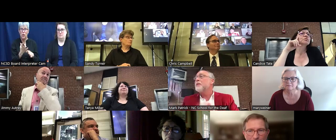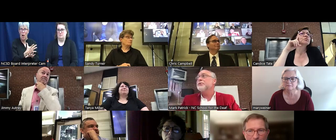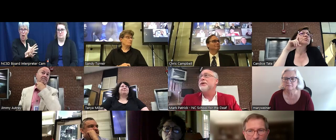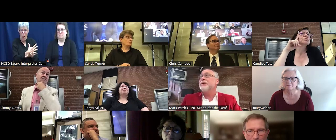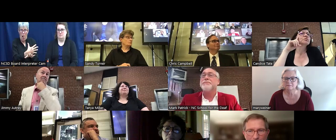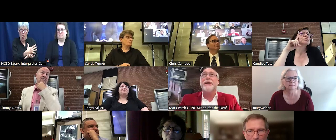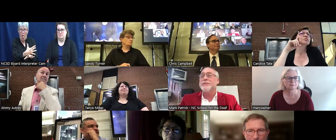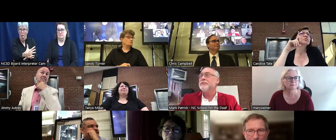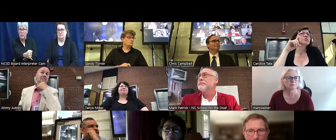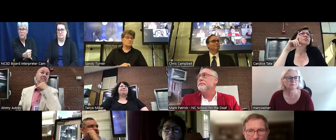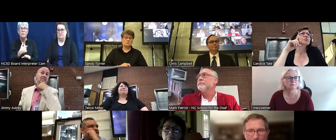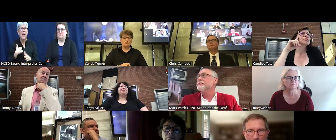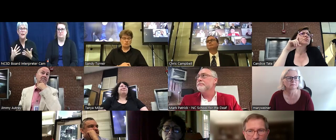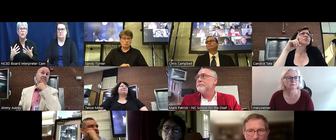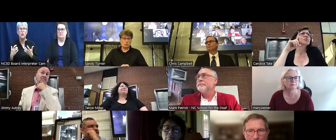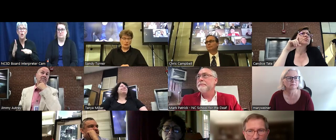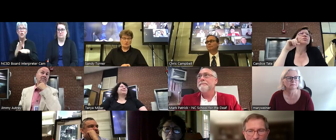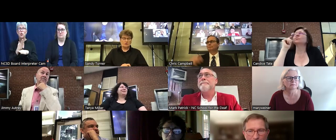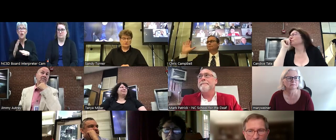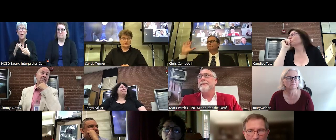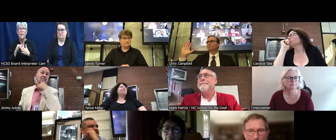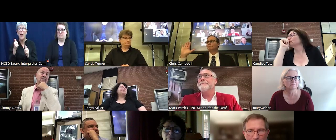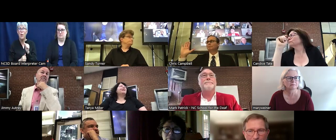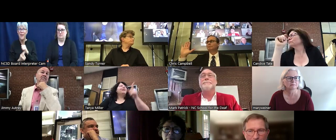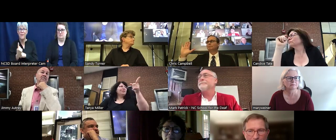I appreciate the space.